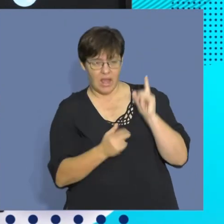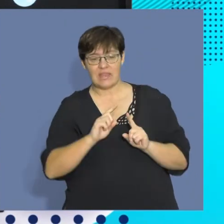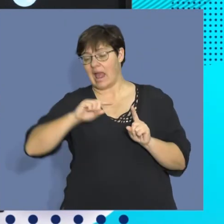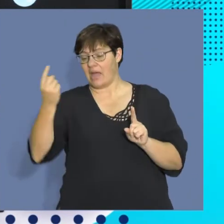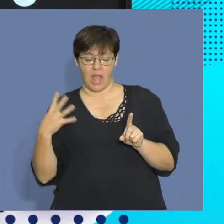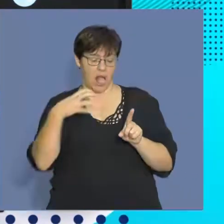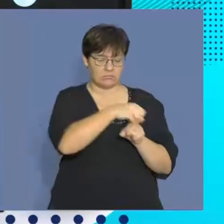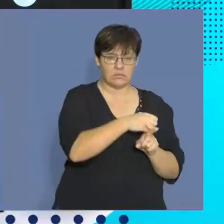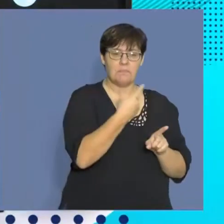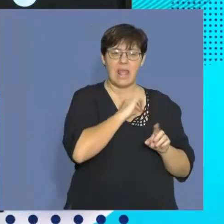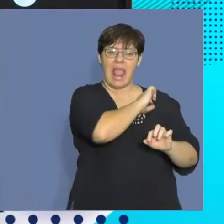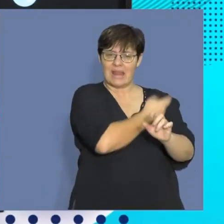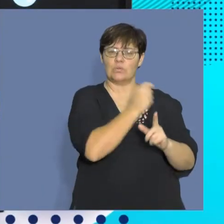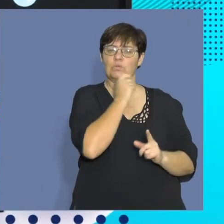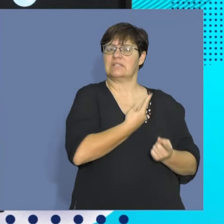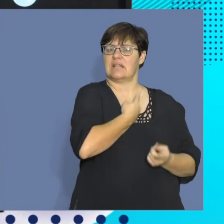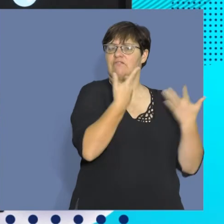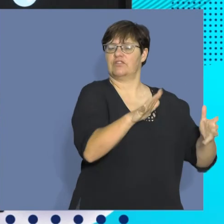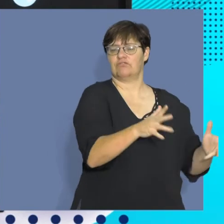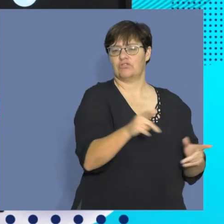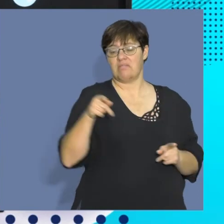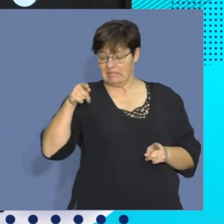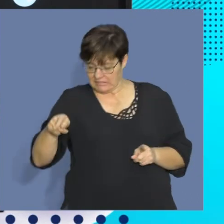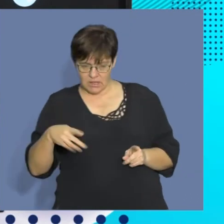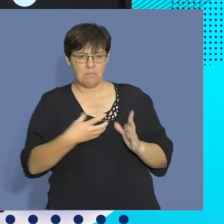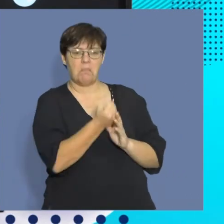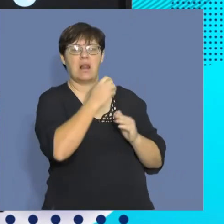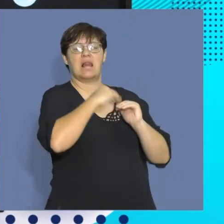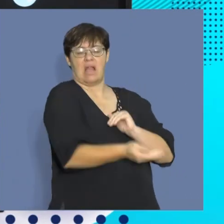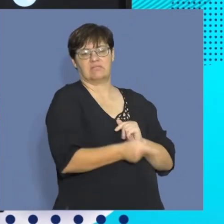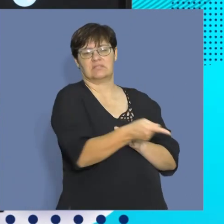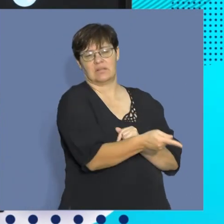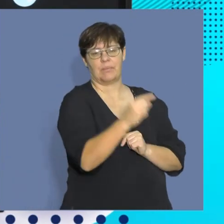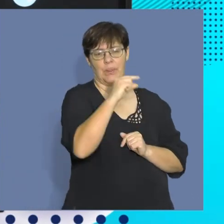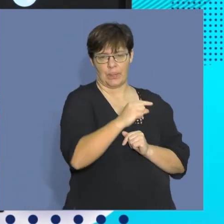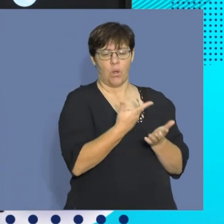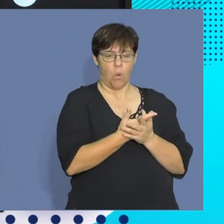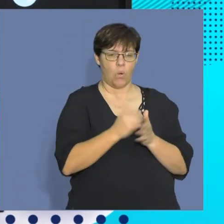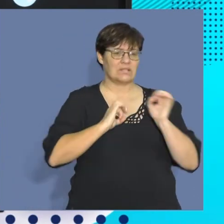used energy for important processes. Some of the energy is lost during